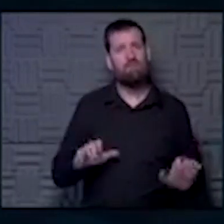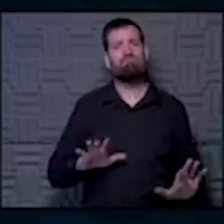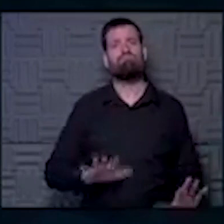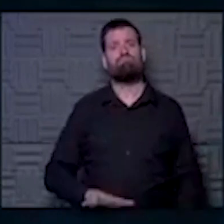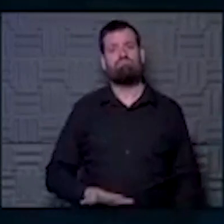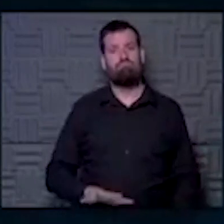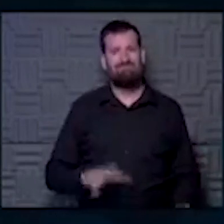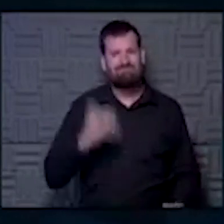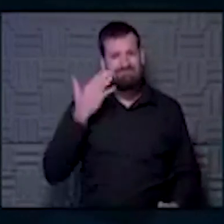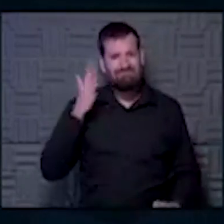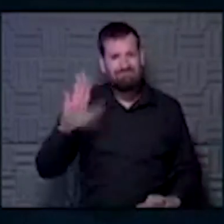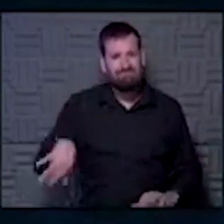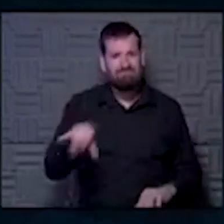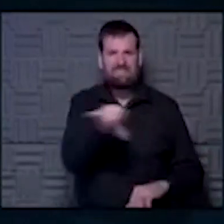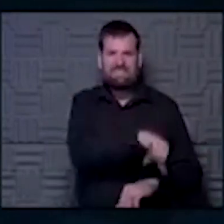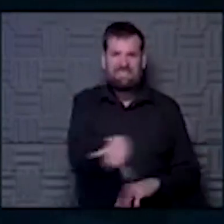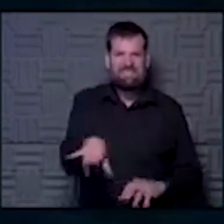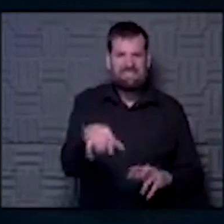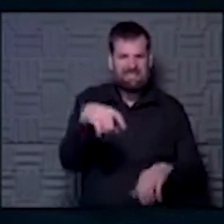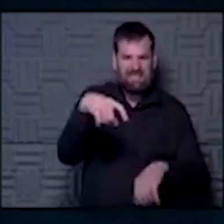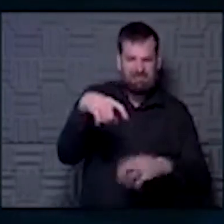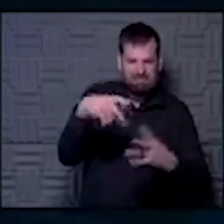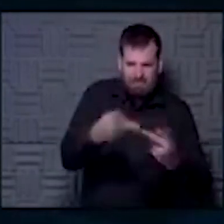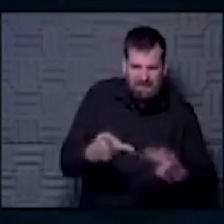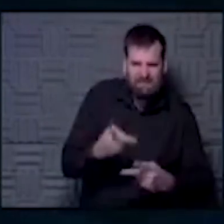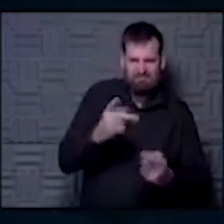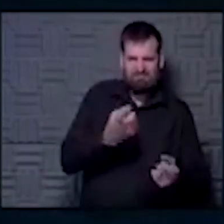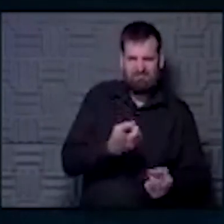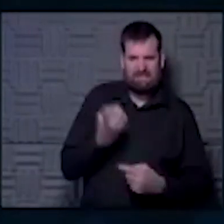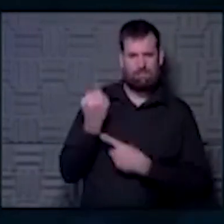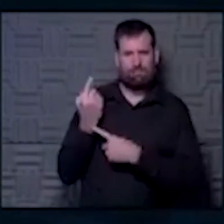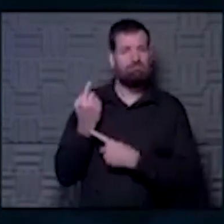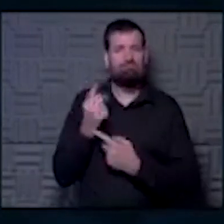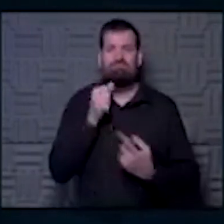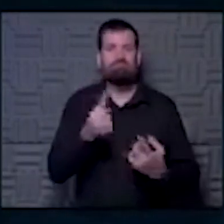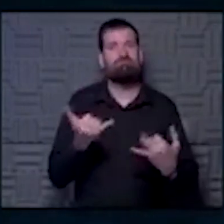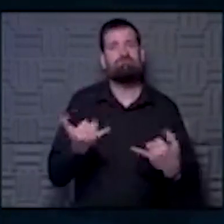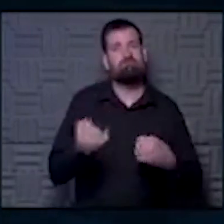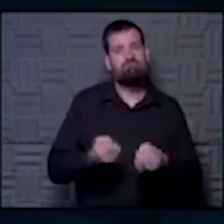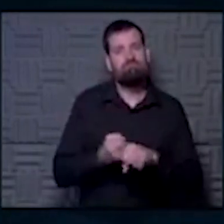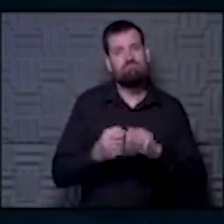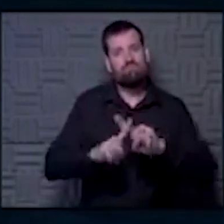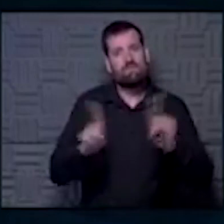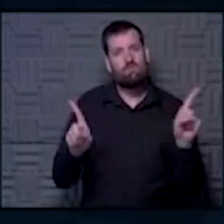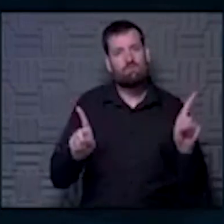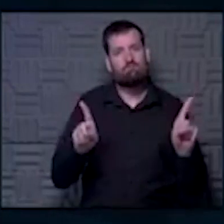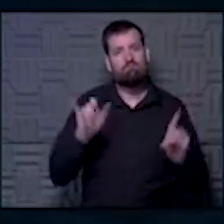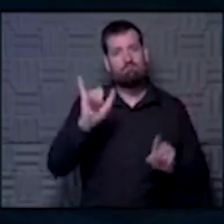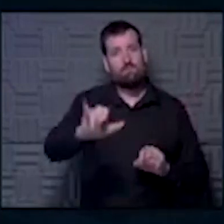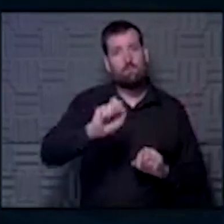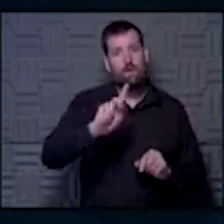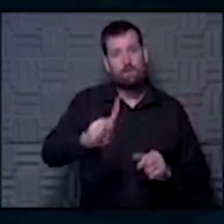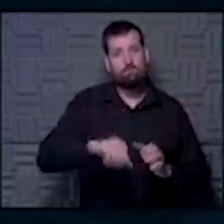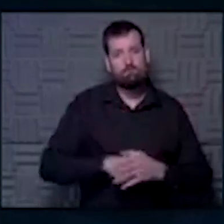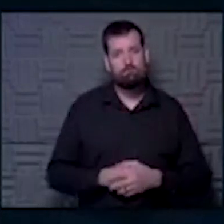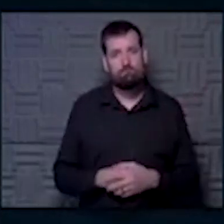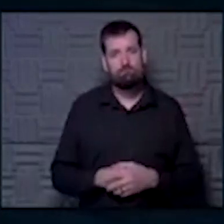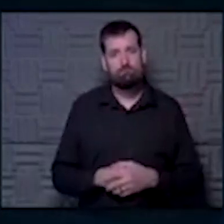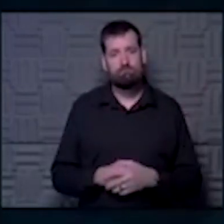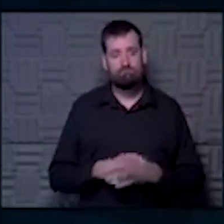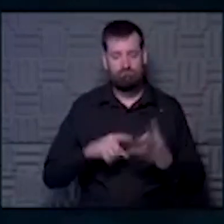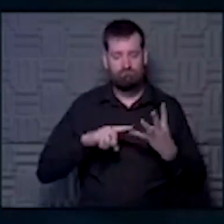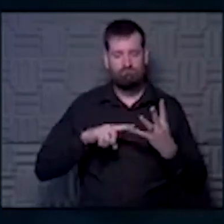that you're not going to be in the same space you were in a year ago. This is going to be just different, and that's okay. Then number